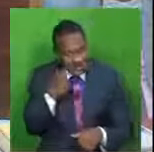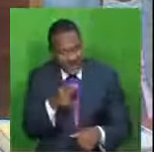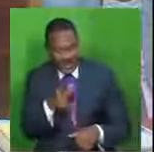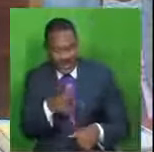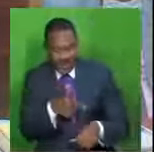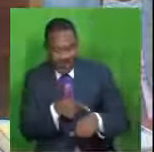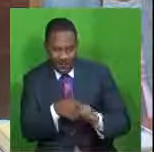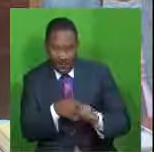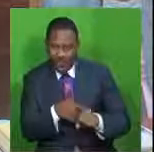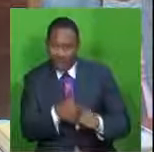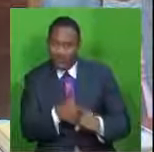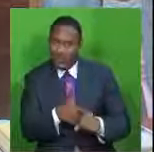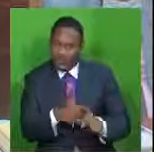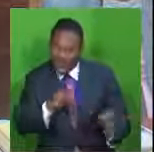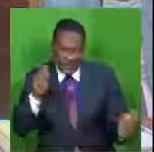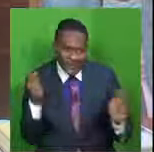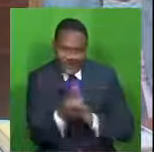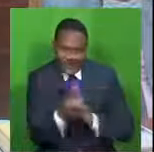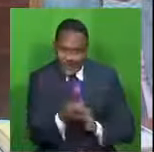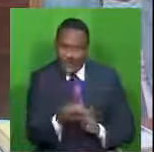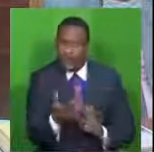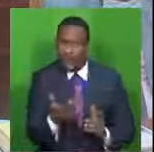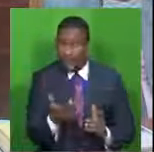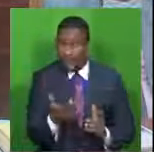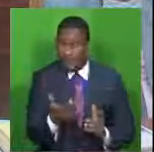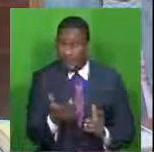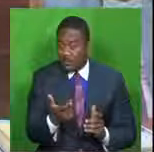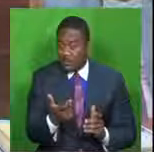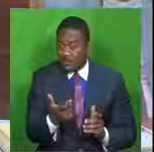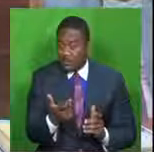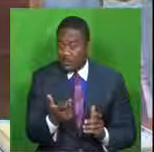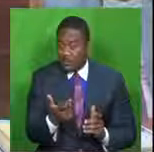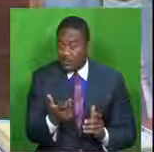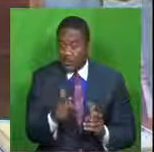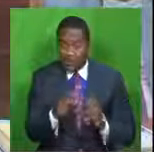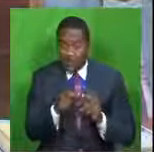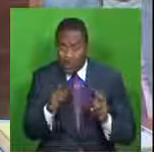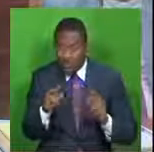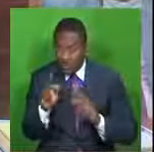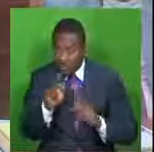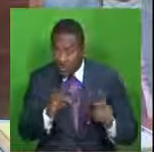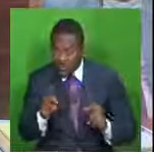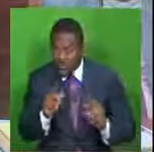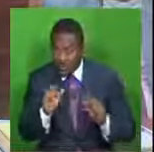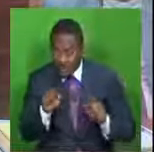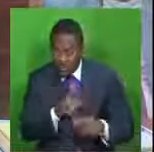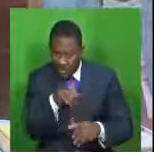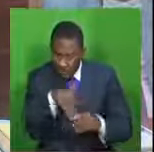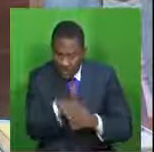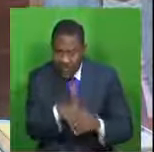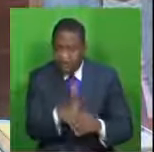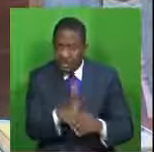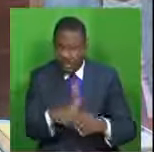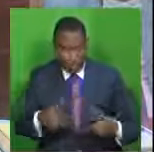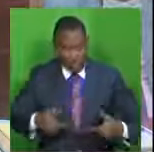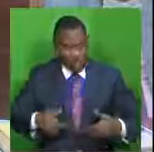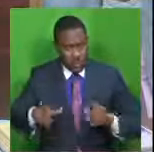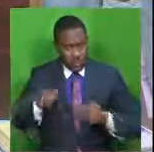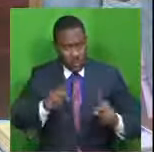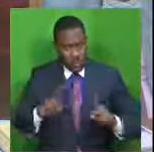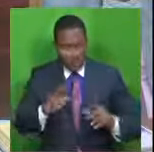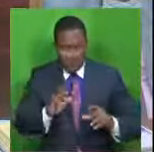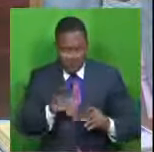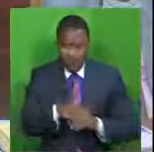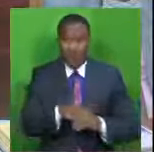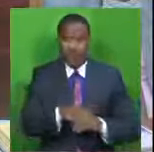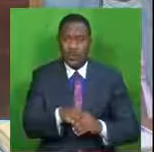once again in Ghana to make it an attractive activity and vocation for many young people. Indeed,